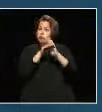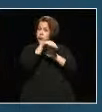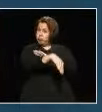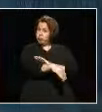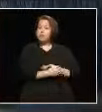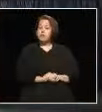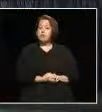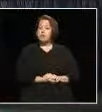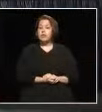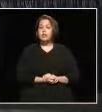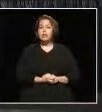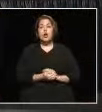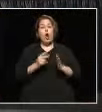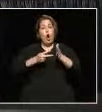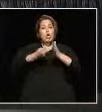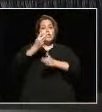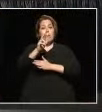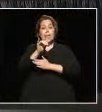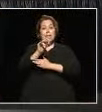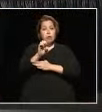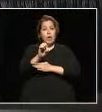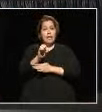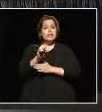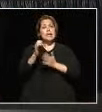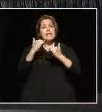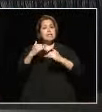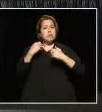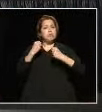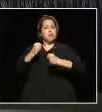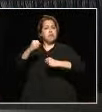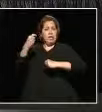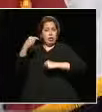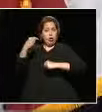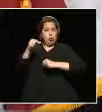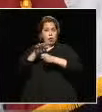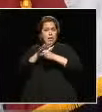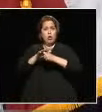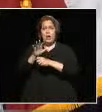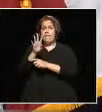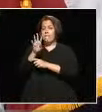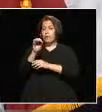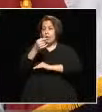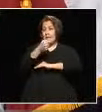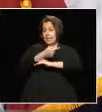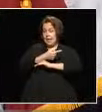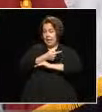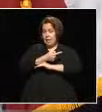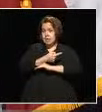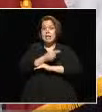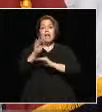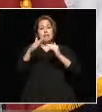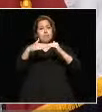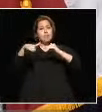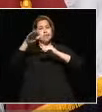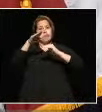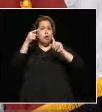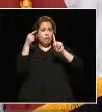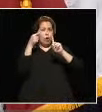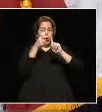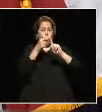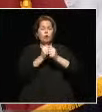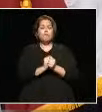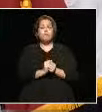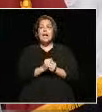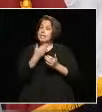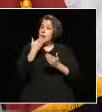decline. Our case doubling rate is holding steady in the green zone at 40 days, and that is well above our goal. And